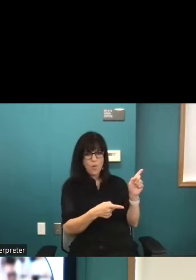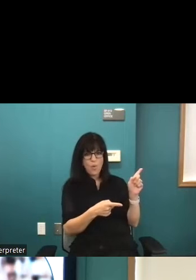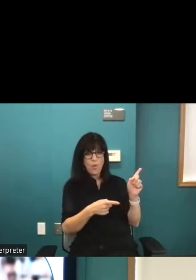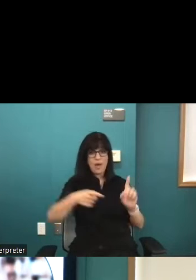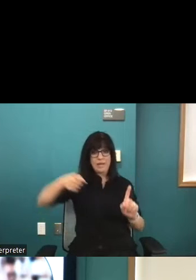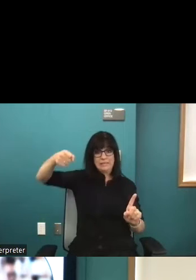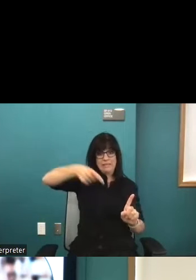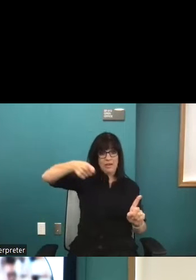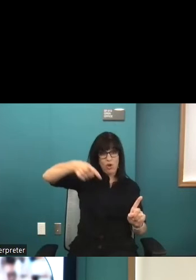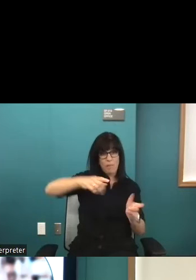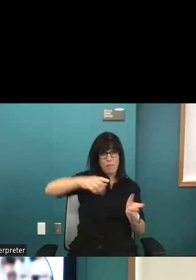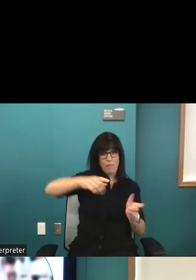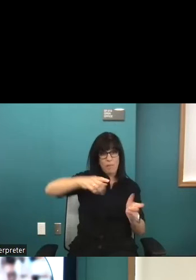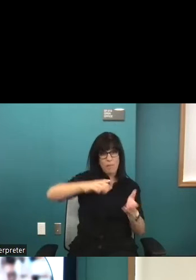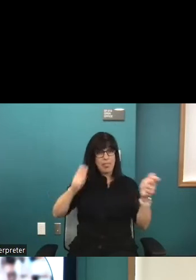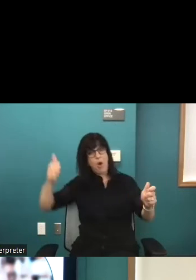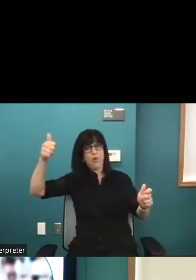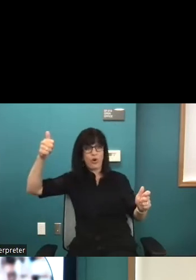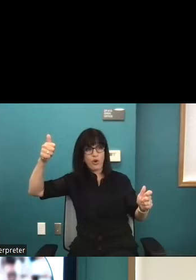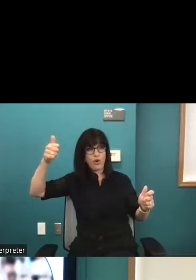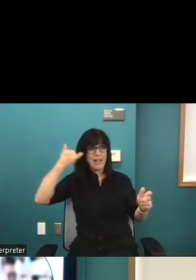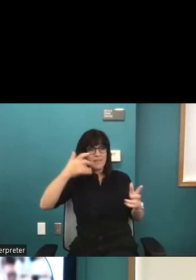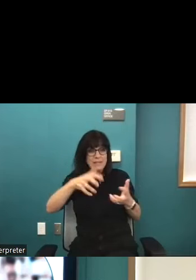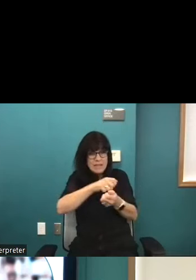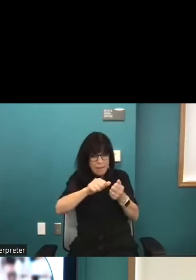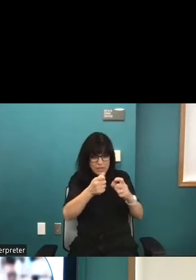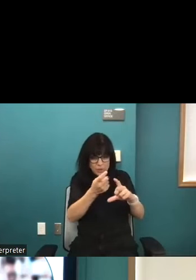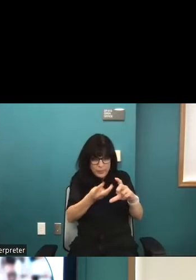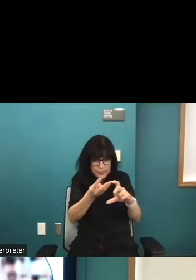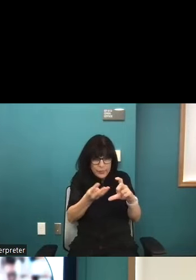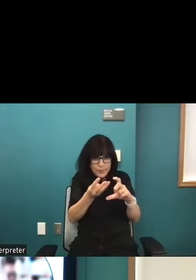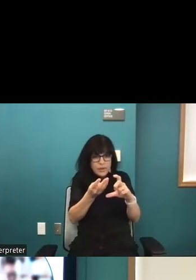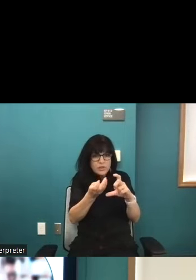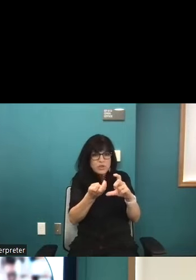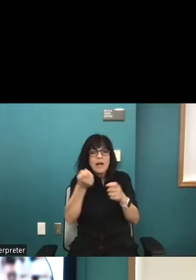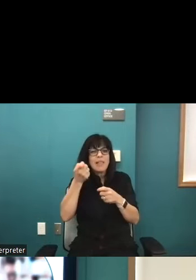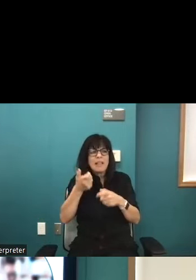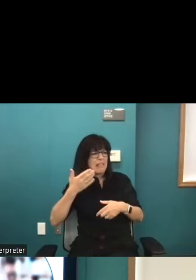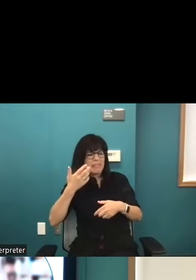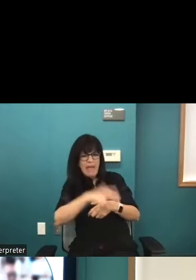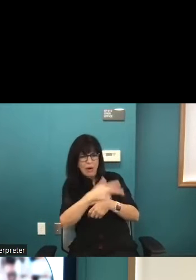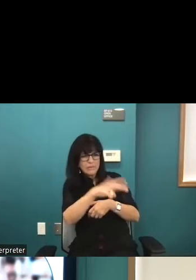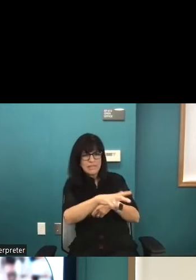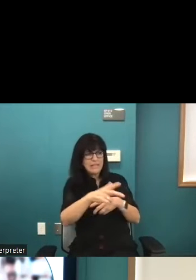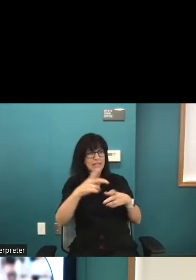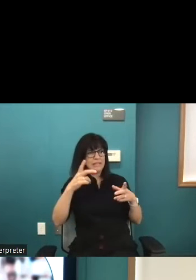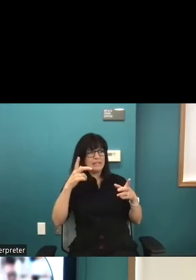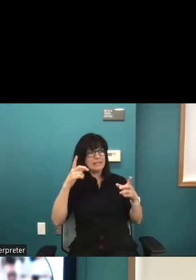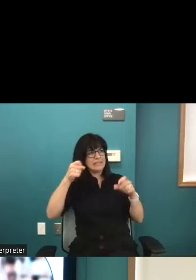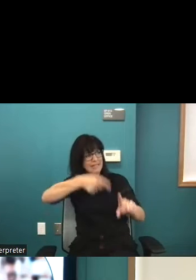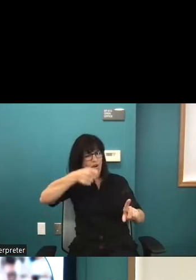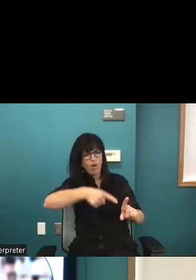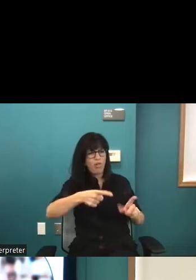take a signal and you amplify it and make it louder, if there's enough damage in the hair cells, you're taking just a poor signal and making it a louder